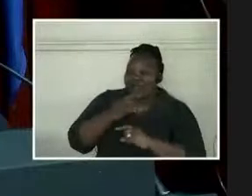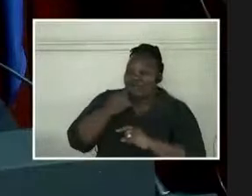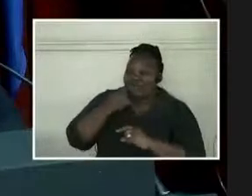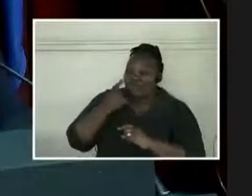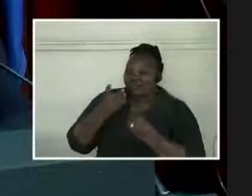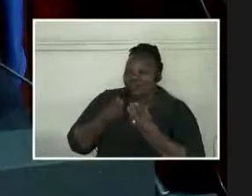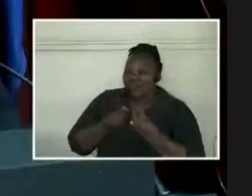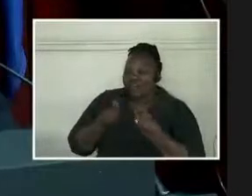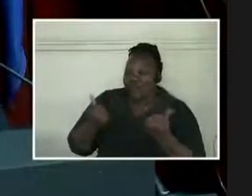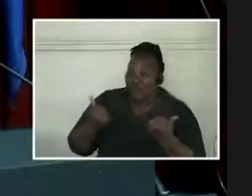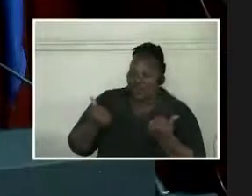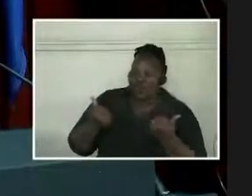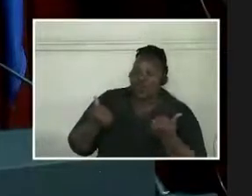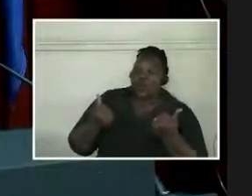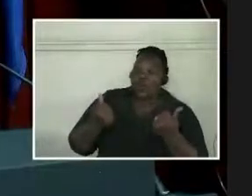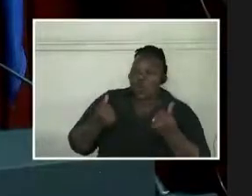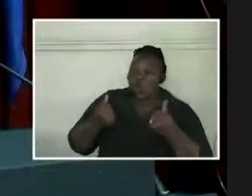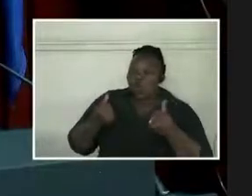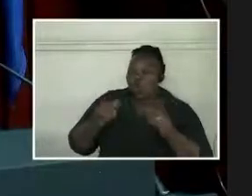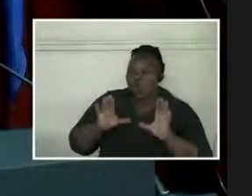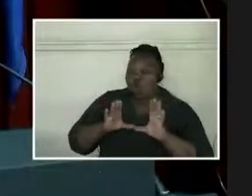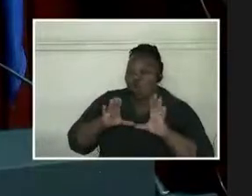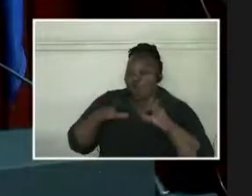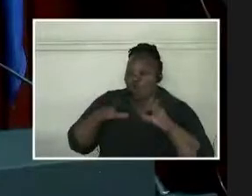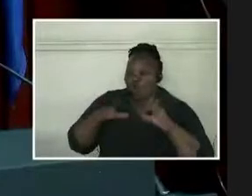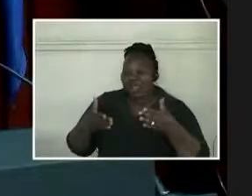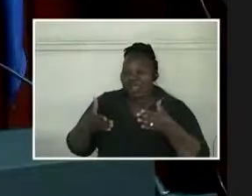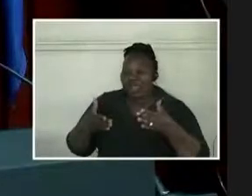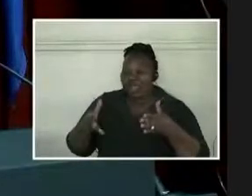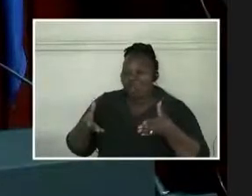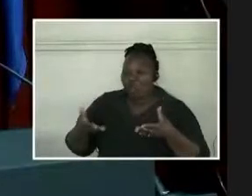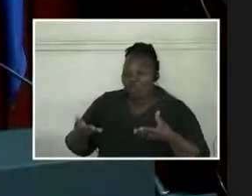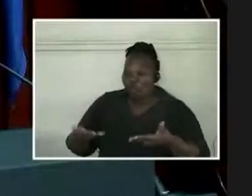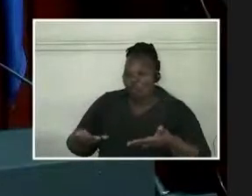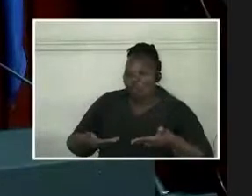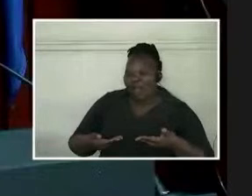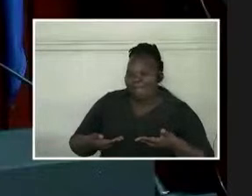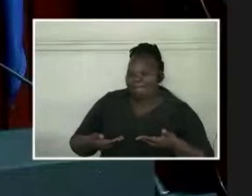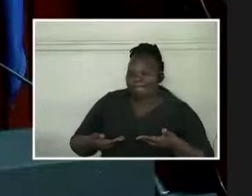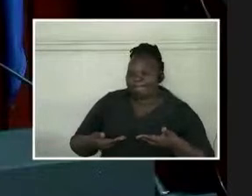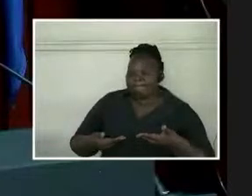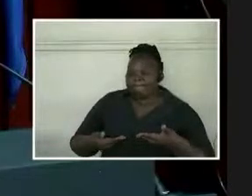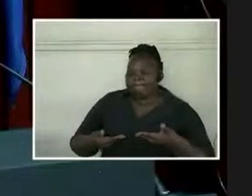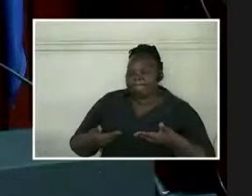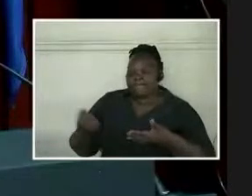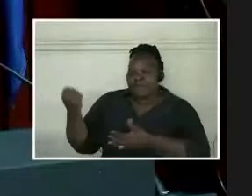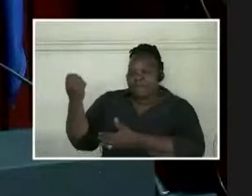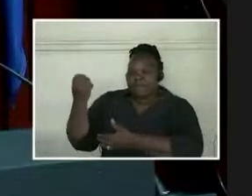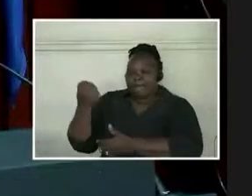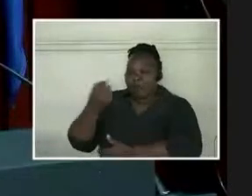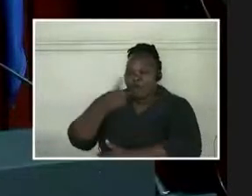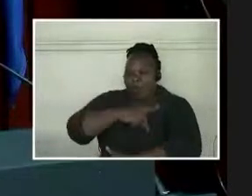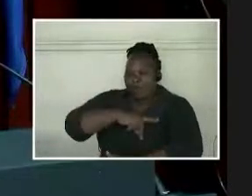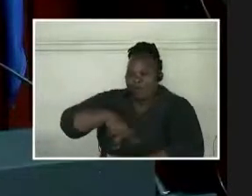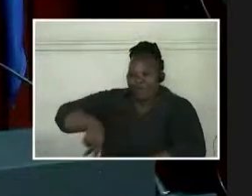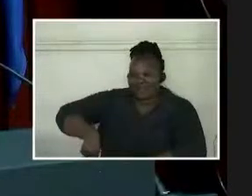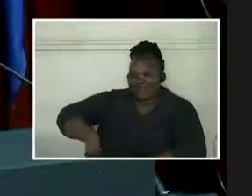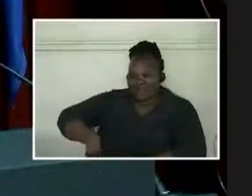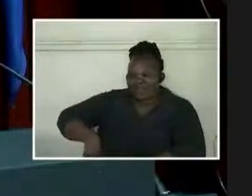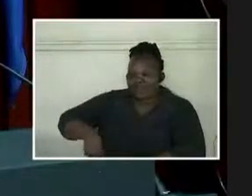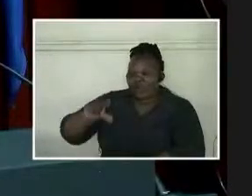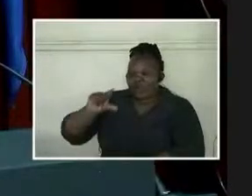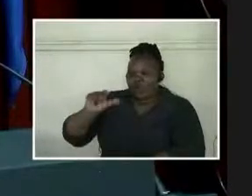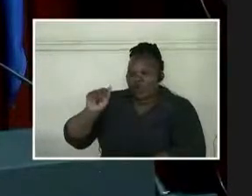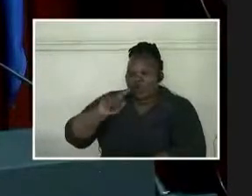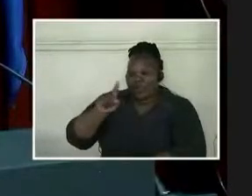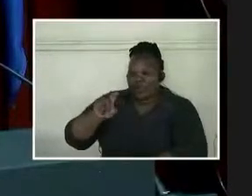few the committee acknowledge and welcome the proclamation of the president in the gazette in